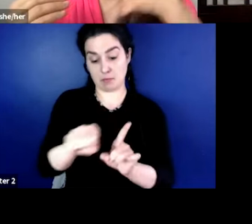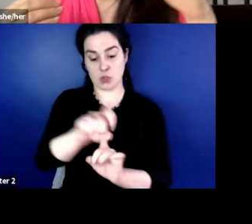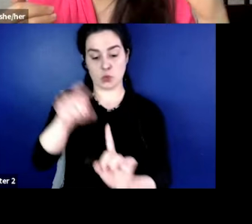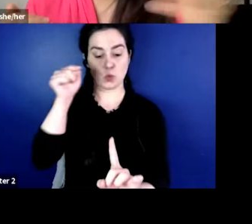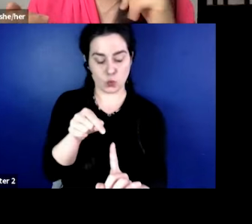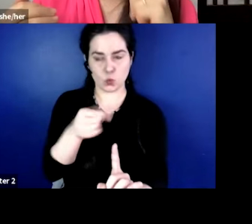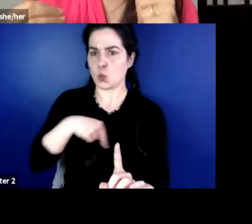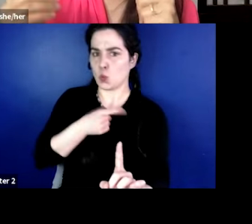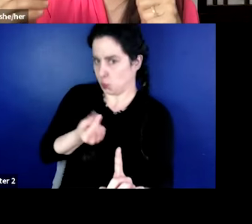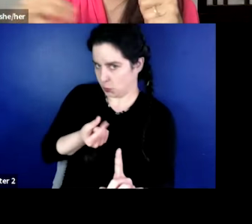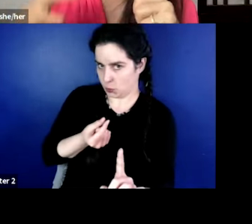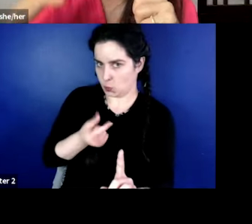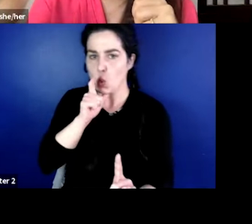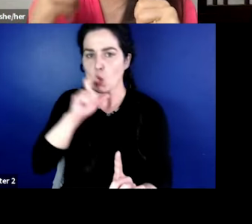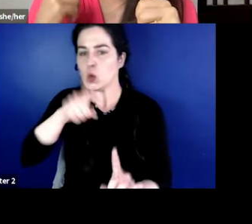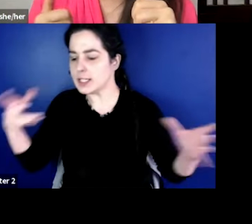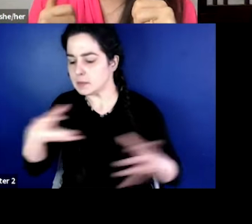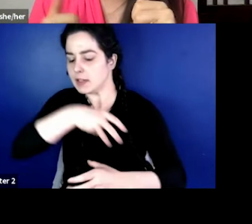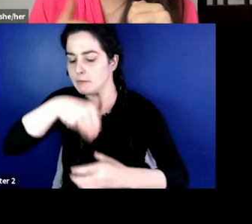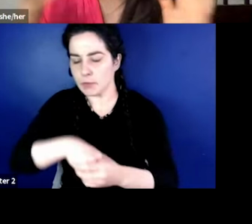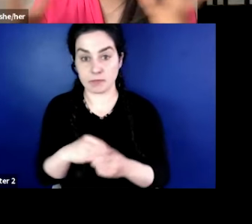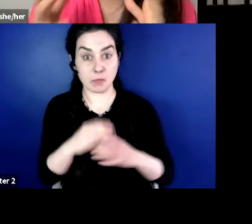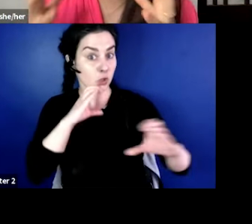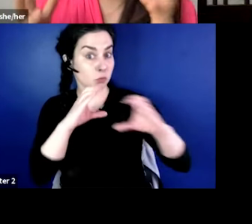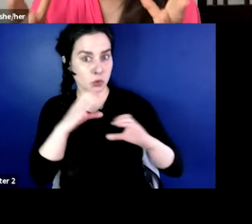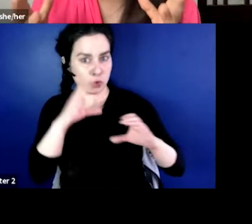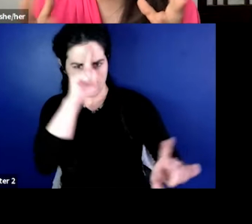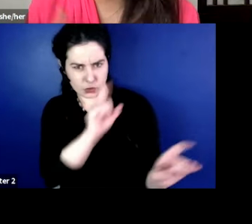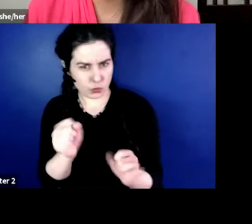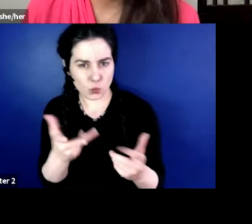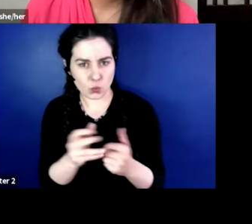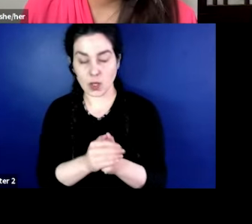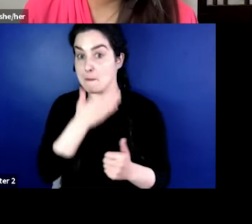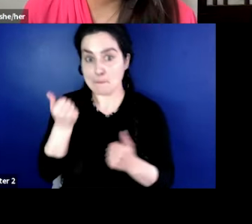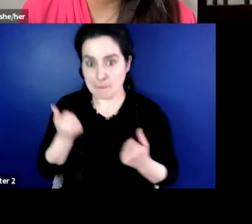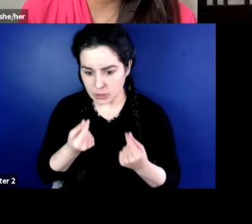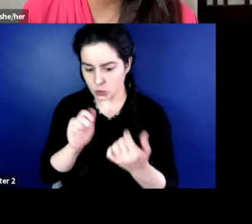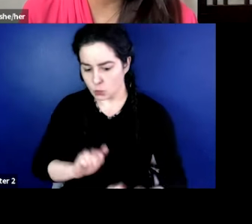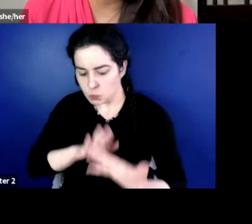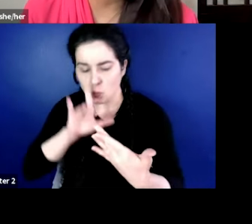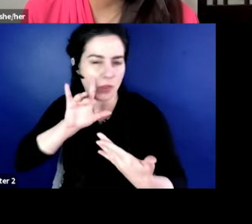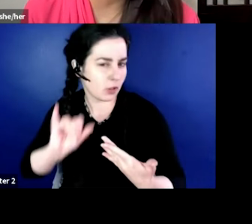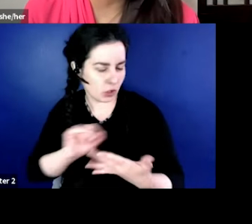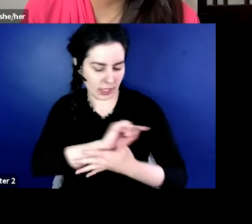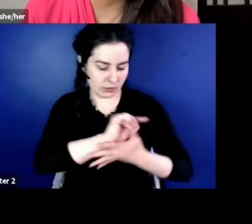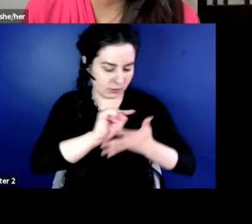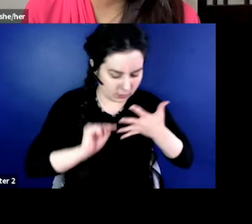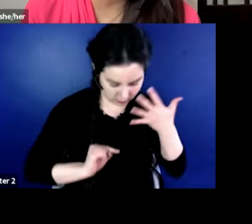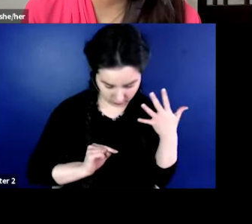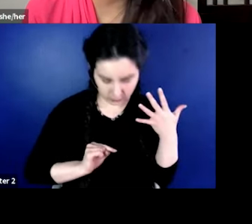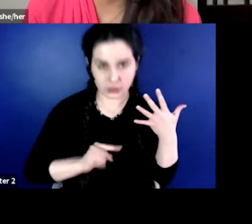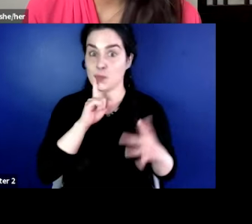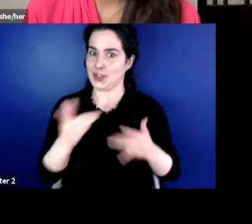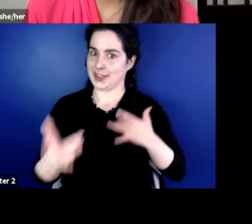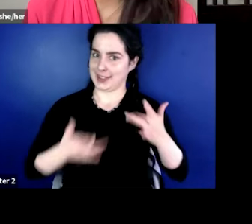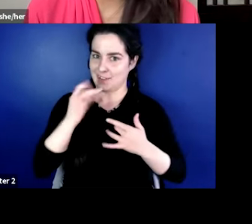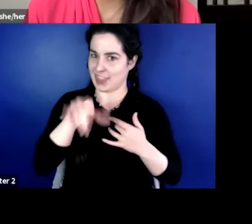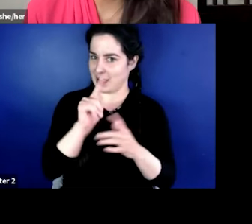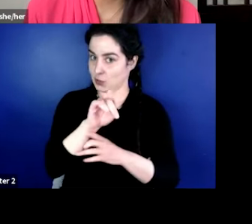together? What is the communication strategy? What is the best practices for addressing this? And I'm really excited about that tool coming out, and we'll